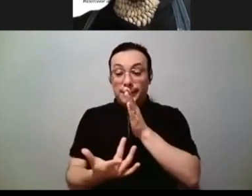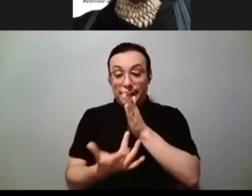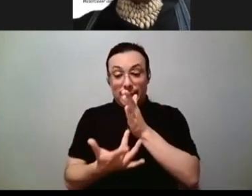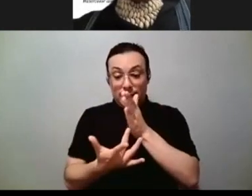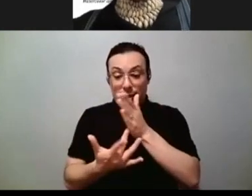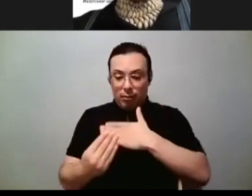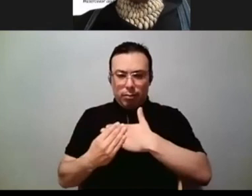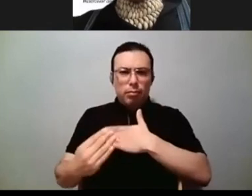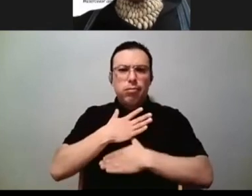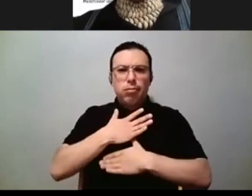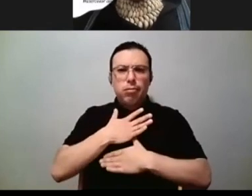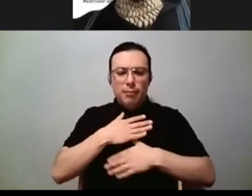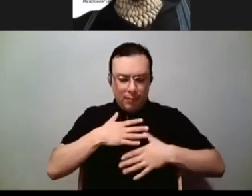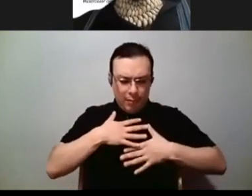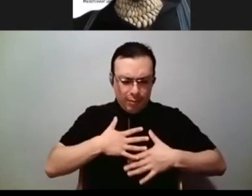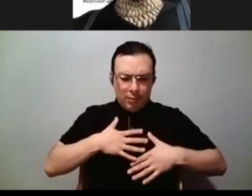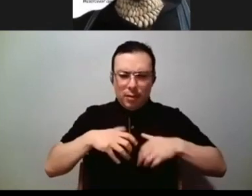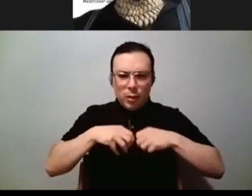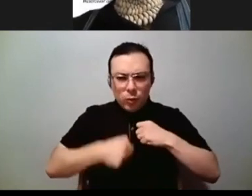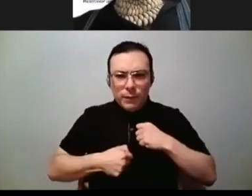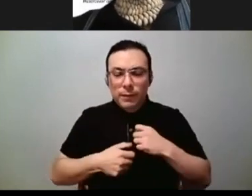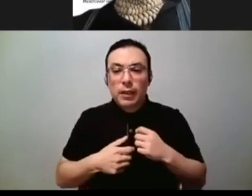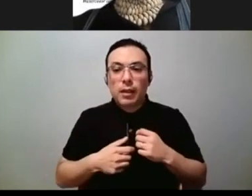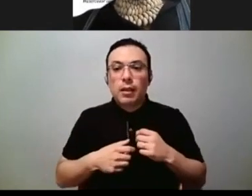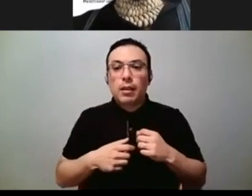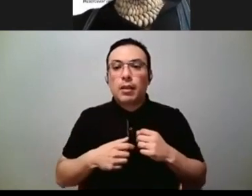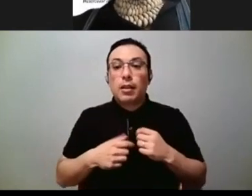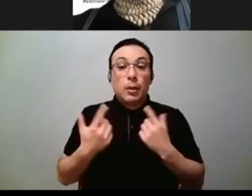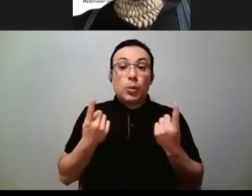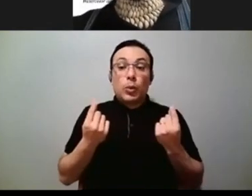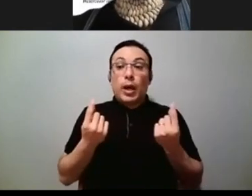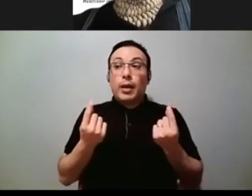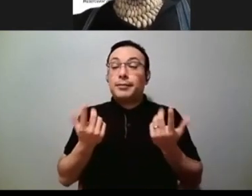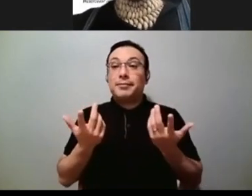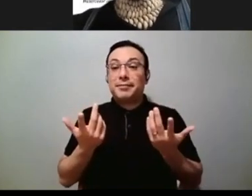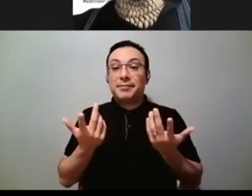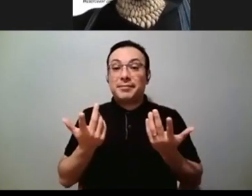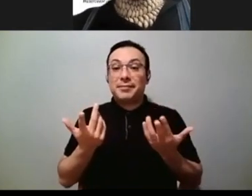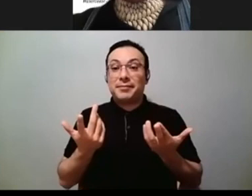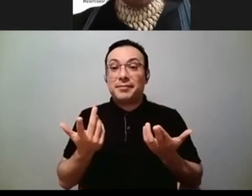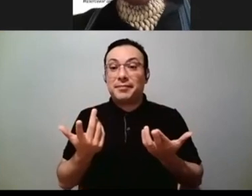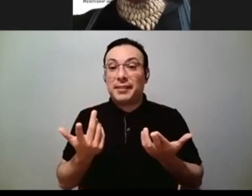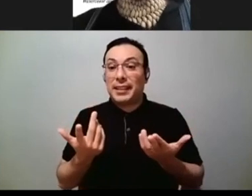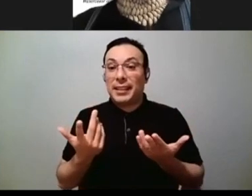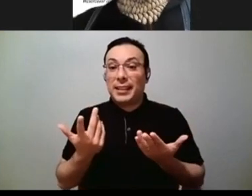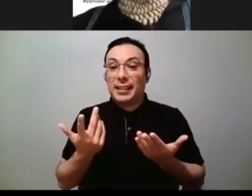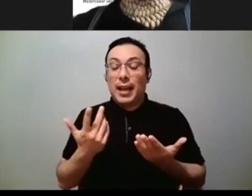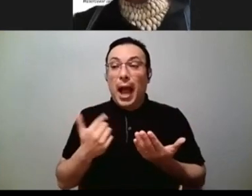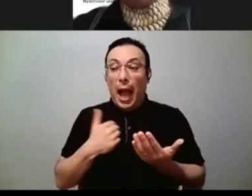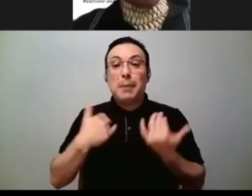and um and that basically i mean we're just getting like you know i still haven't recovered from prince dying